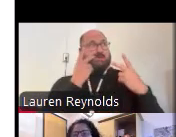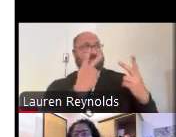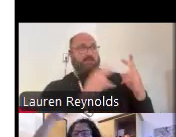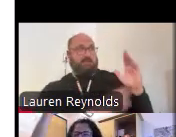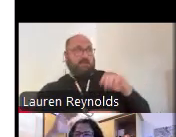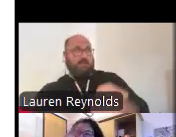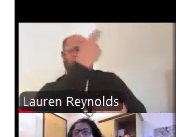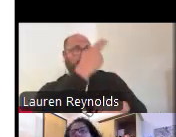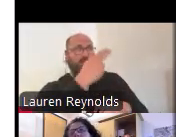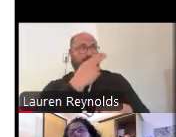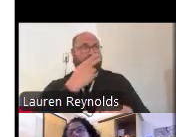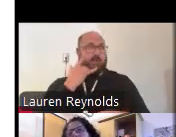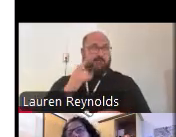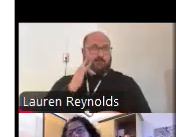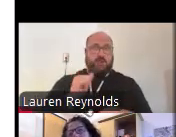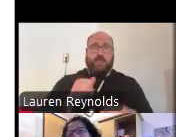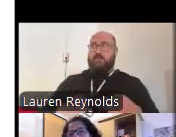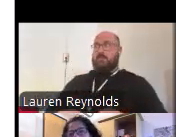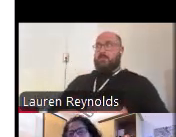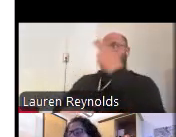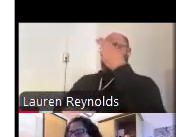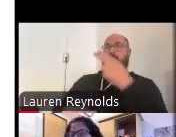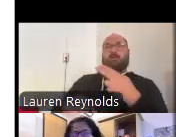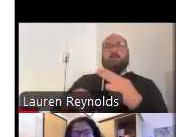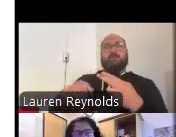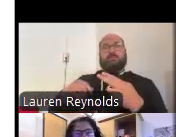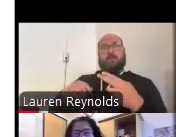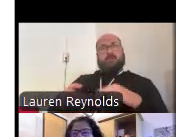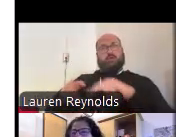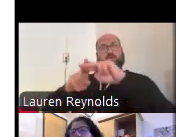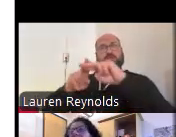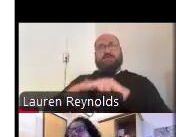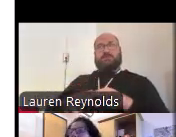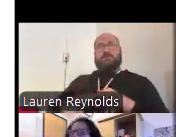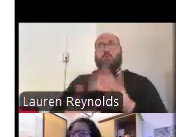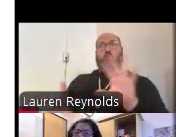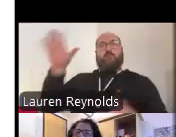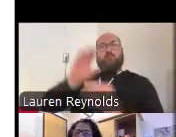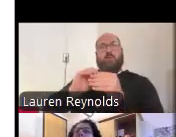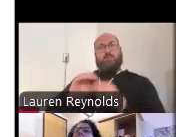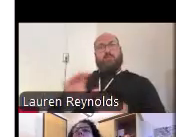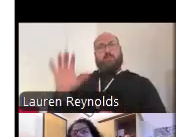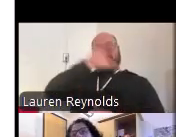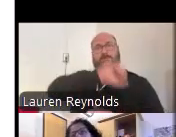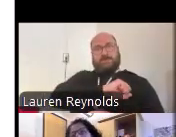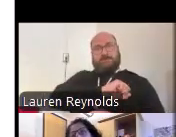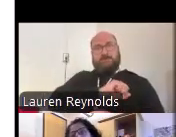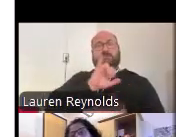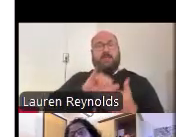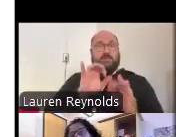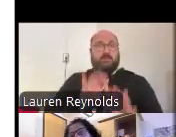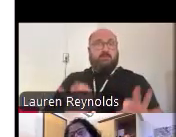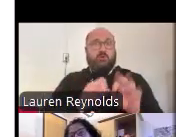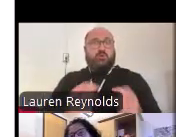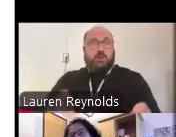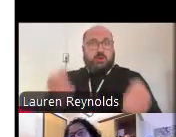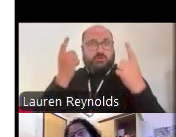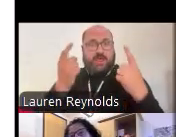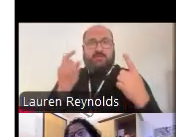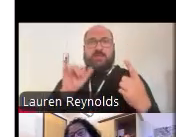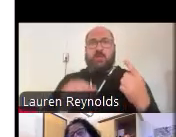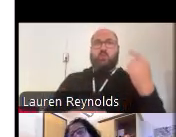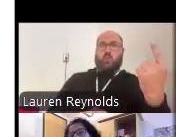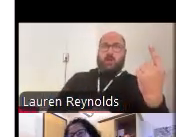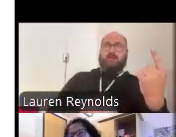prevalence pulls up the overall prevalence estimate. I just think this is important to understand when we hear this 1 in 31